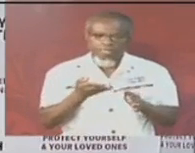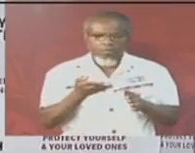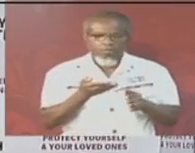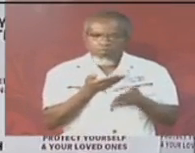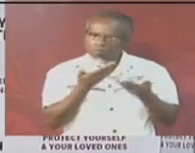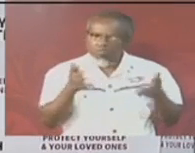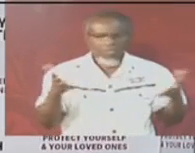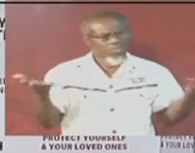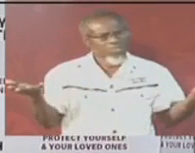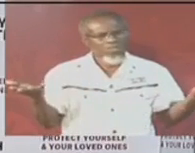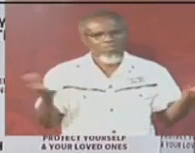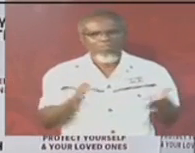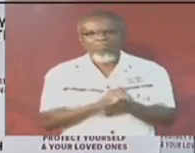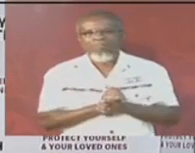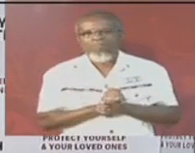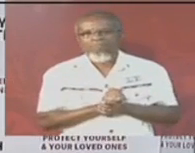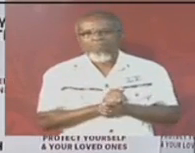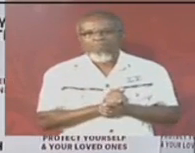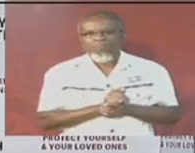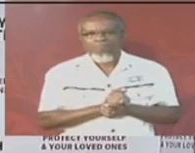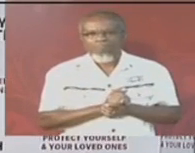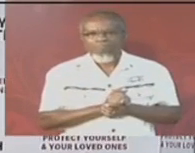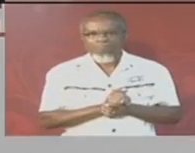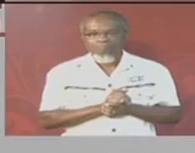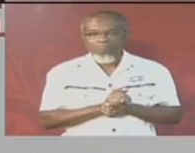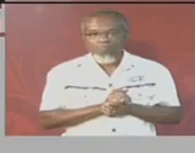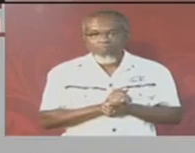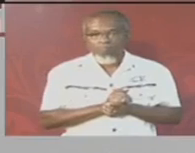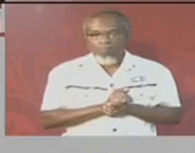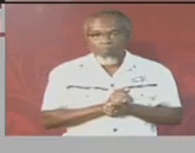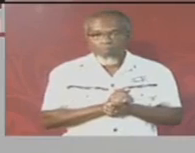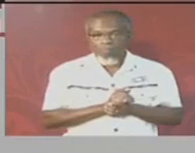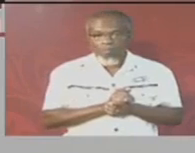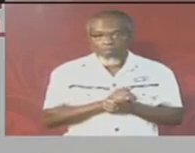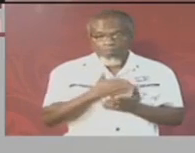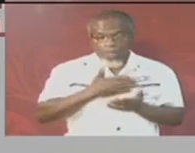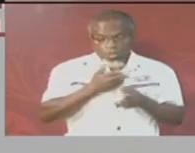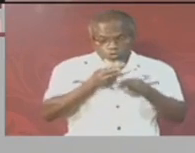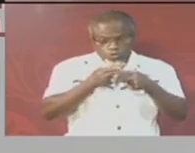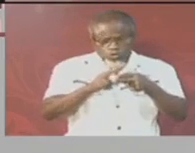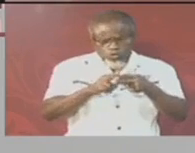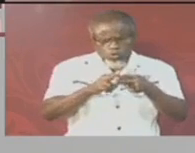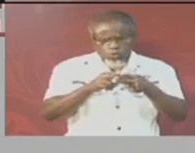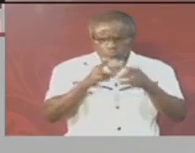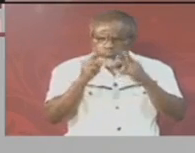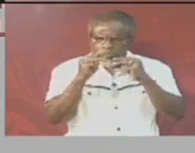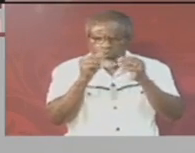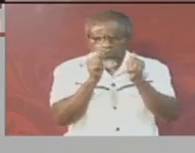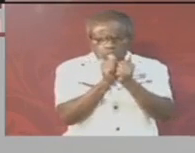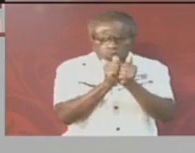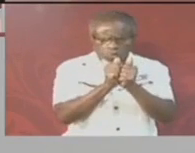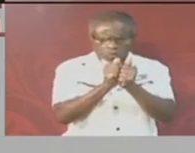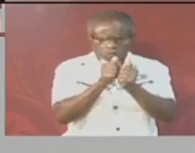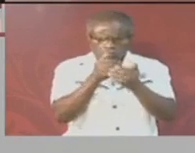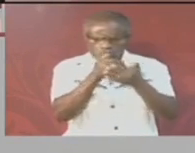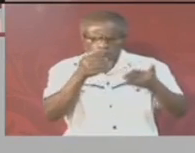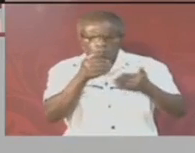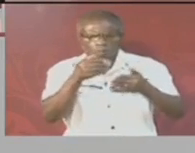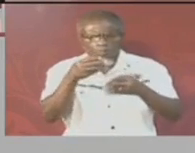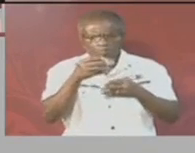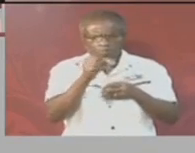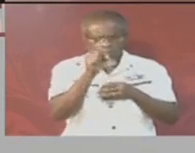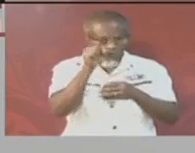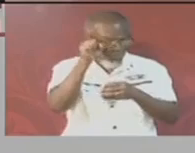Ms. Budram, in my briefing with the former Minister of National Security, Mr. Stuart